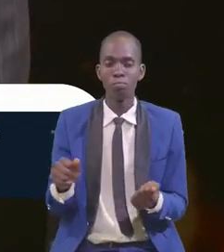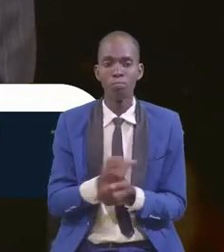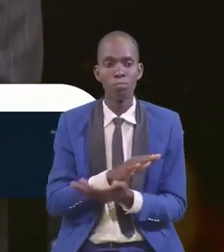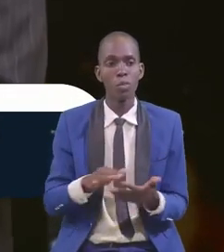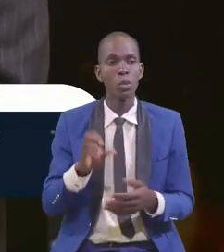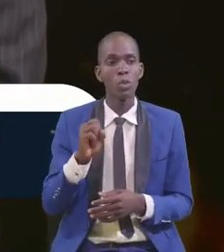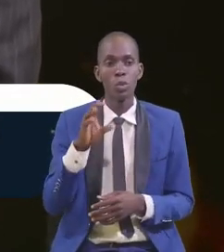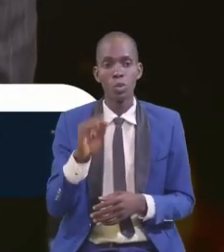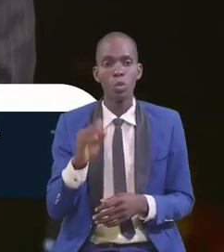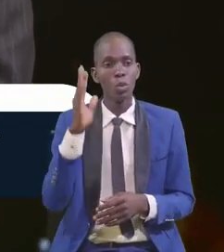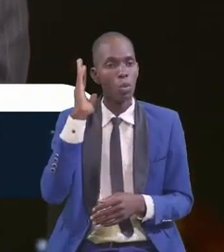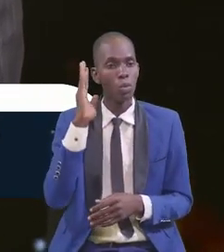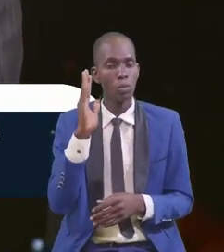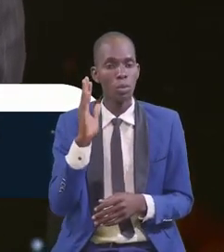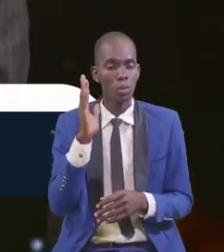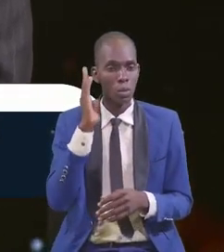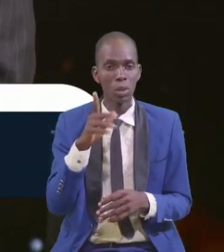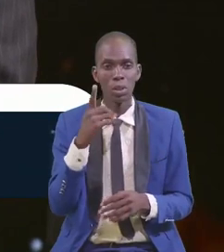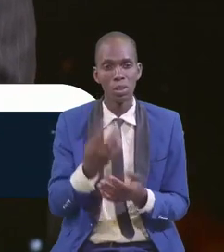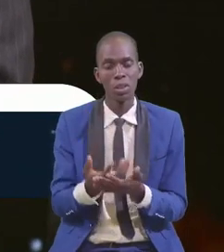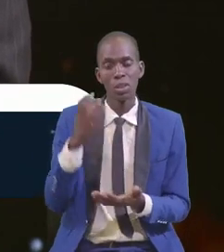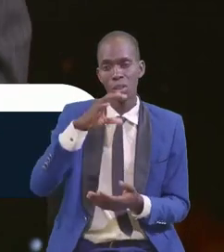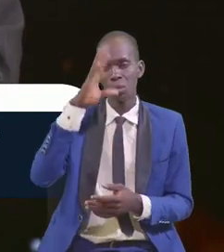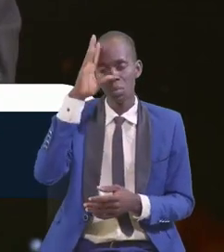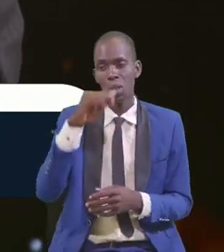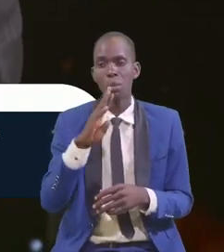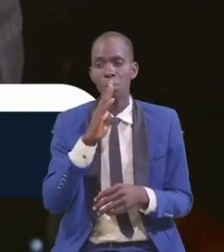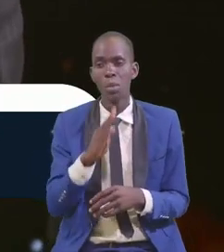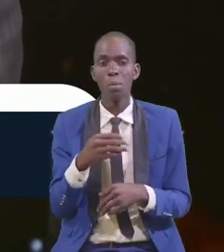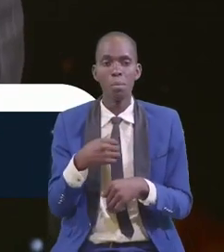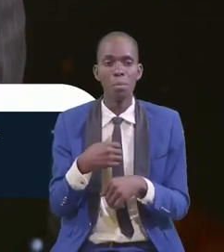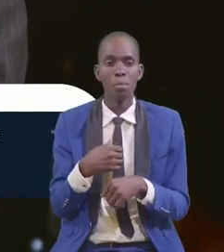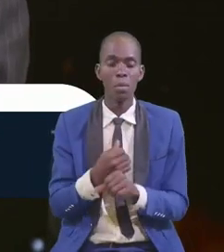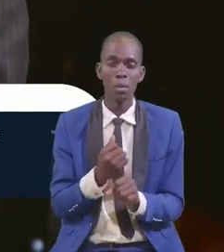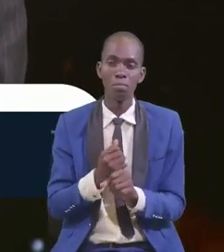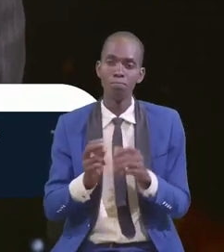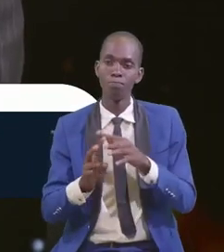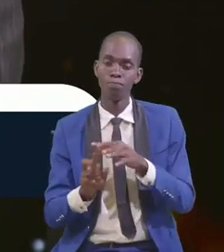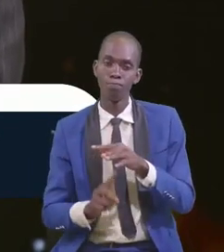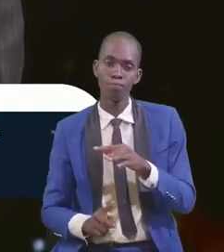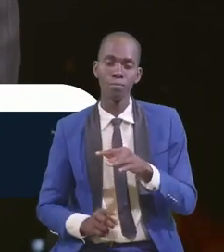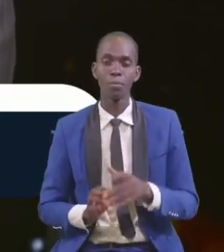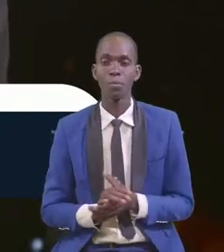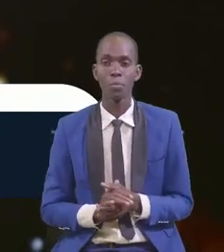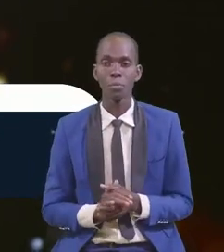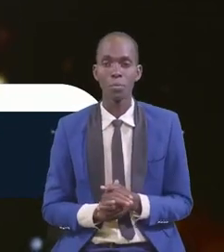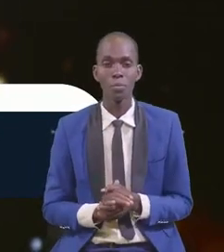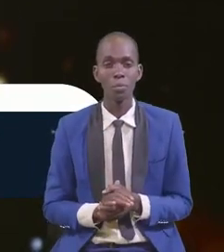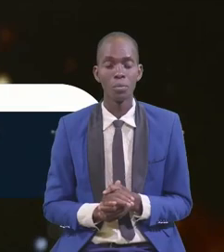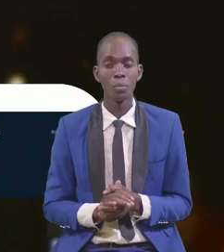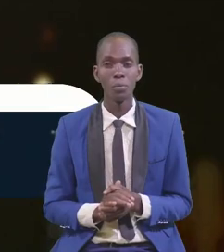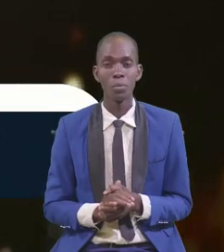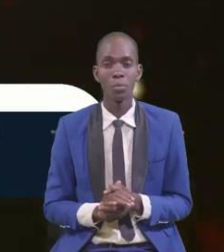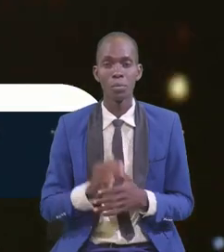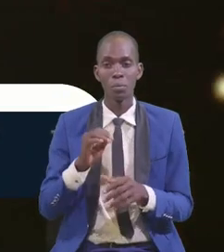also shall the rich man be made, and will fade away in his ways. We're